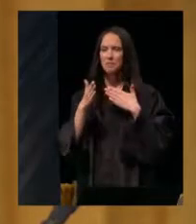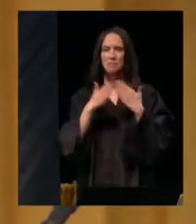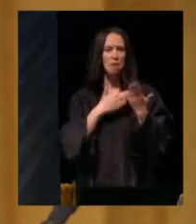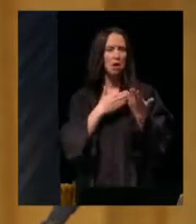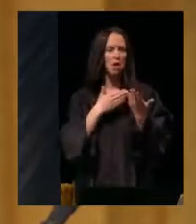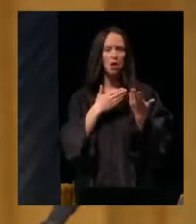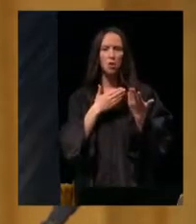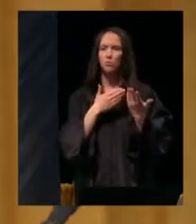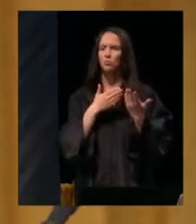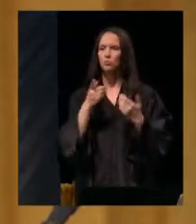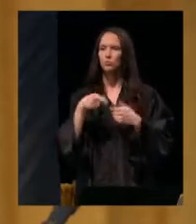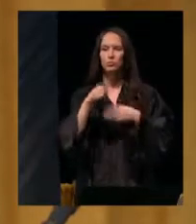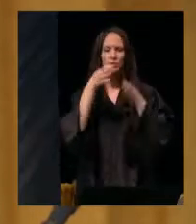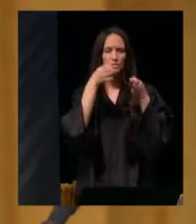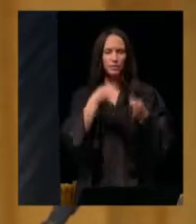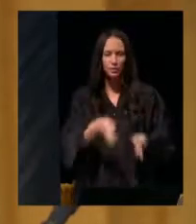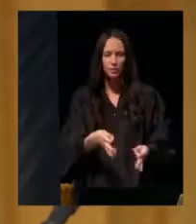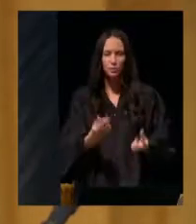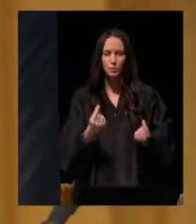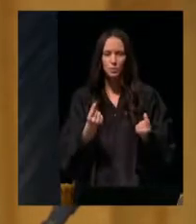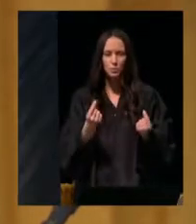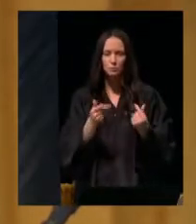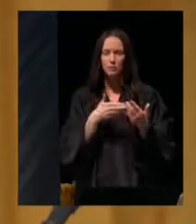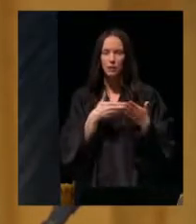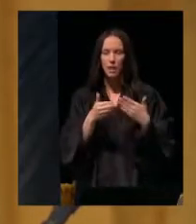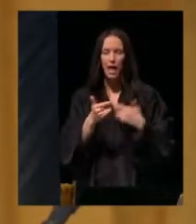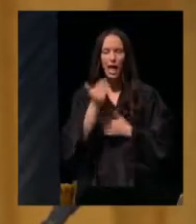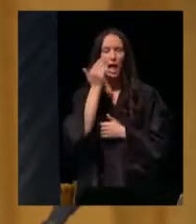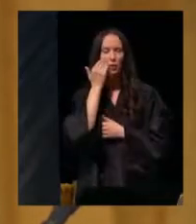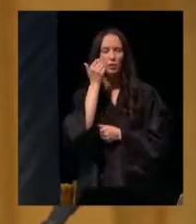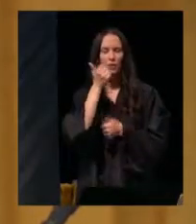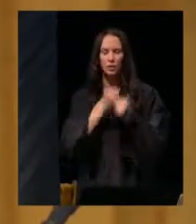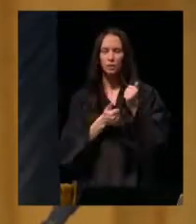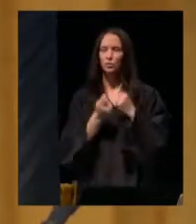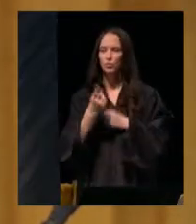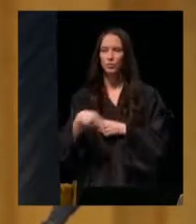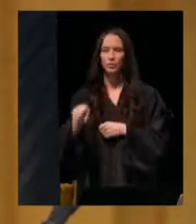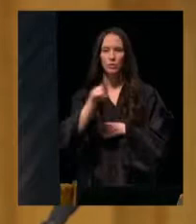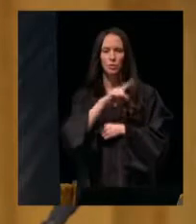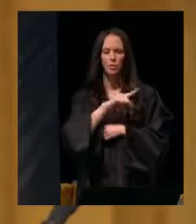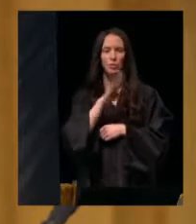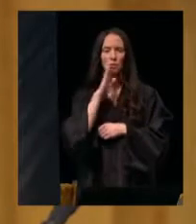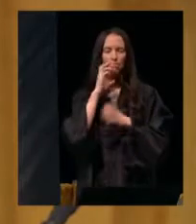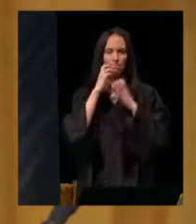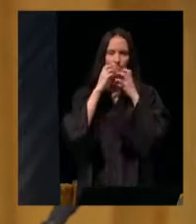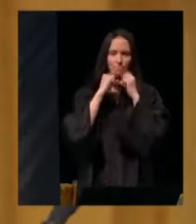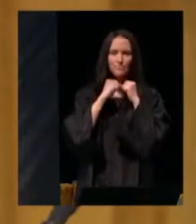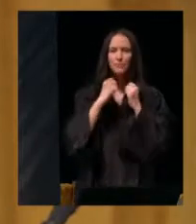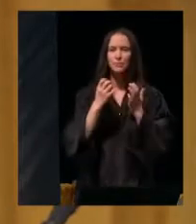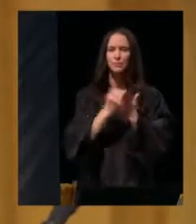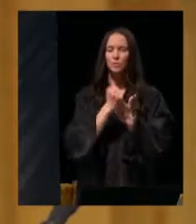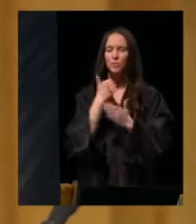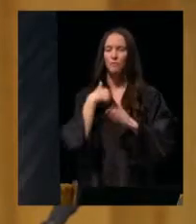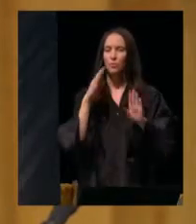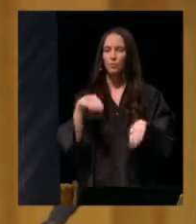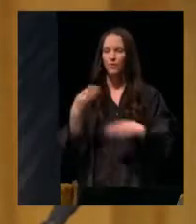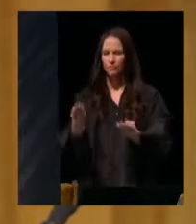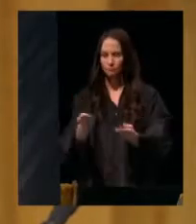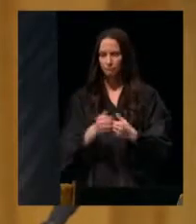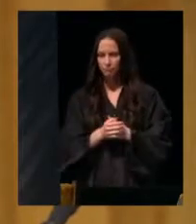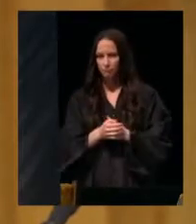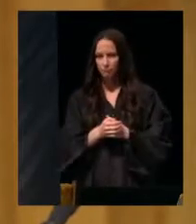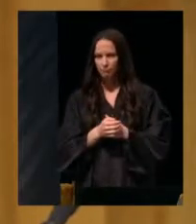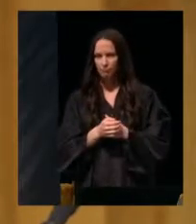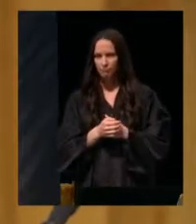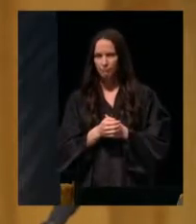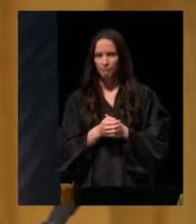may choose, I believe each and every one of you will embrace the opportunities provided, and as this day